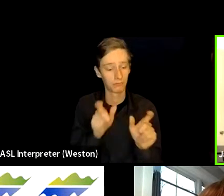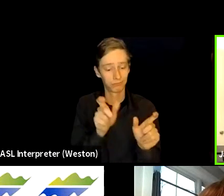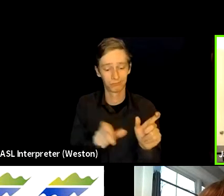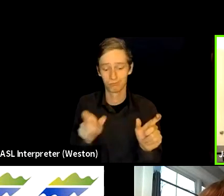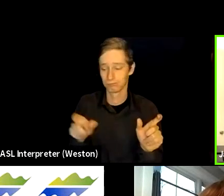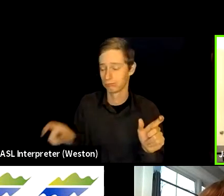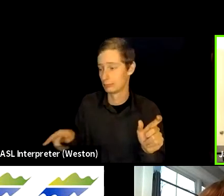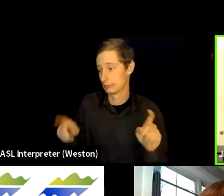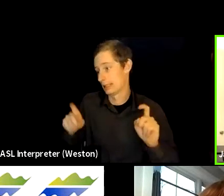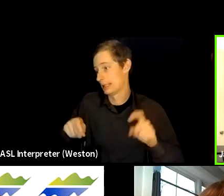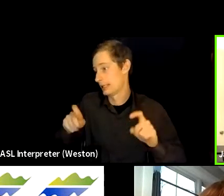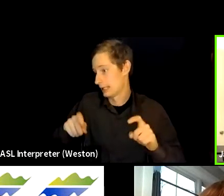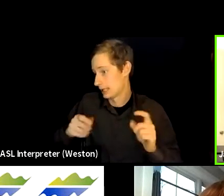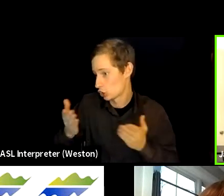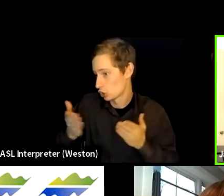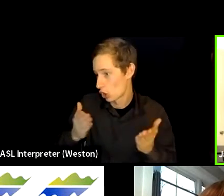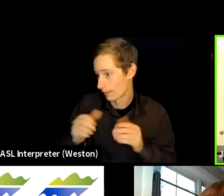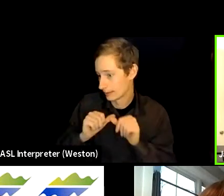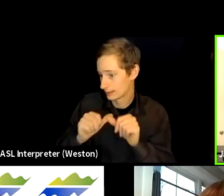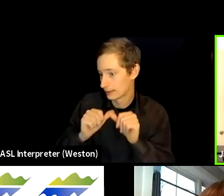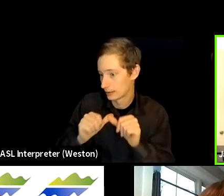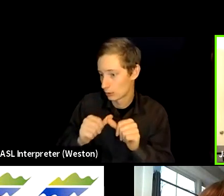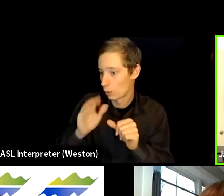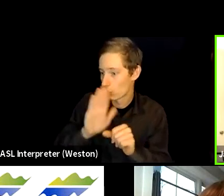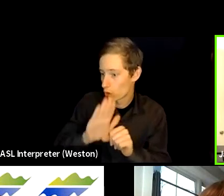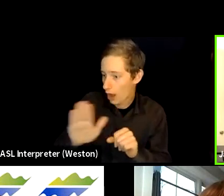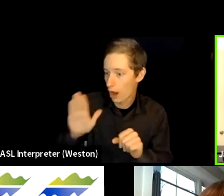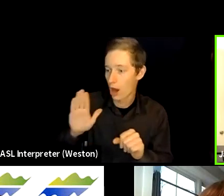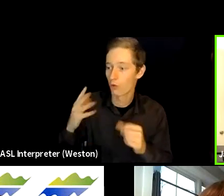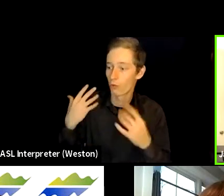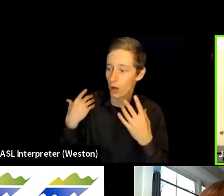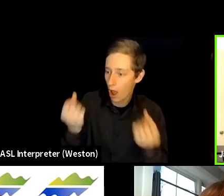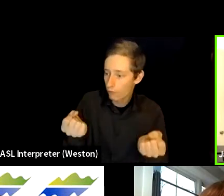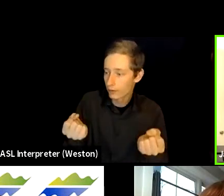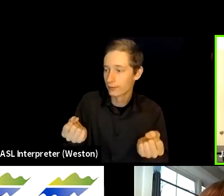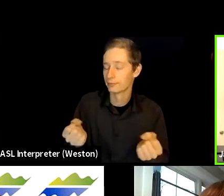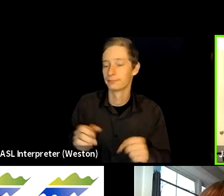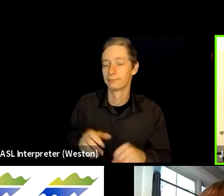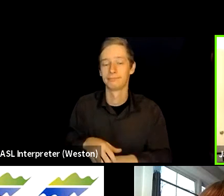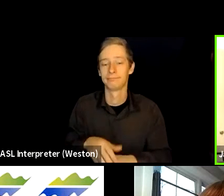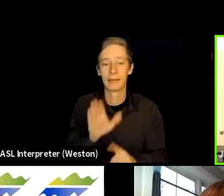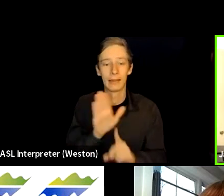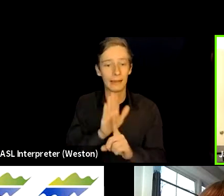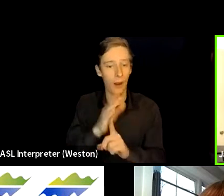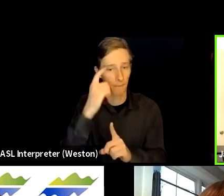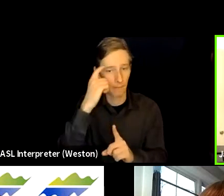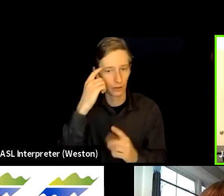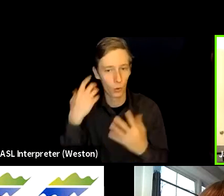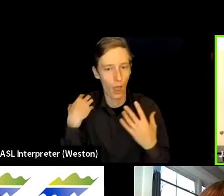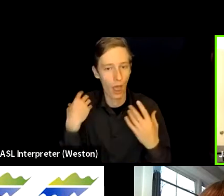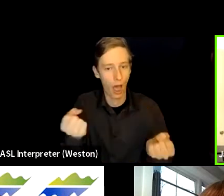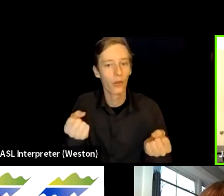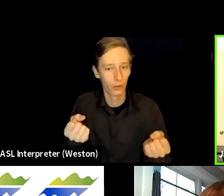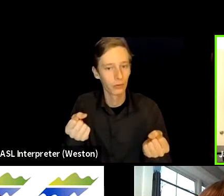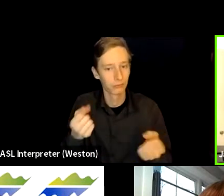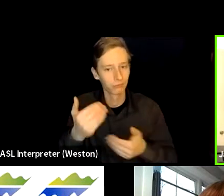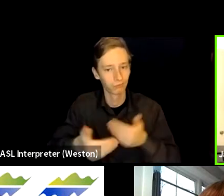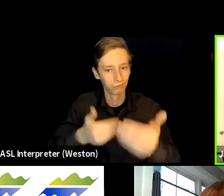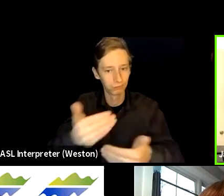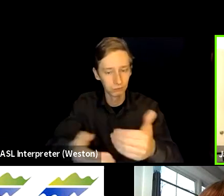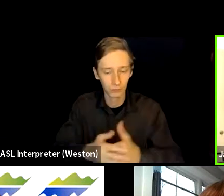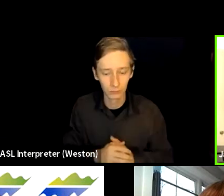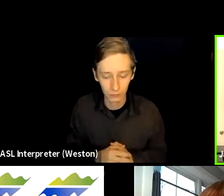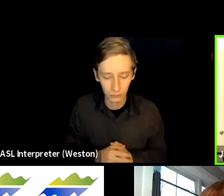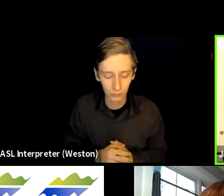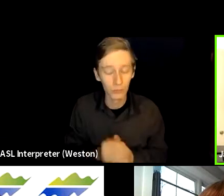services to continue their recovery or their wellness, mental health wellness. And then we had individuals who